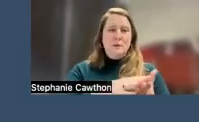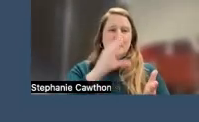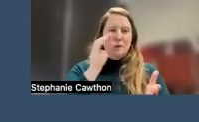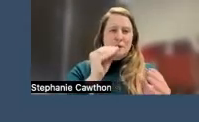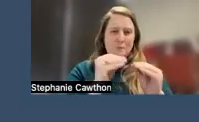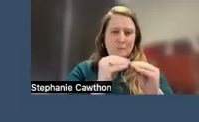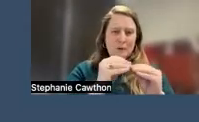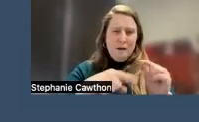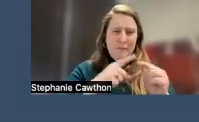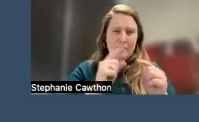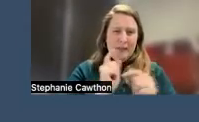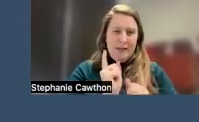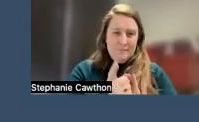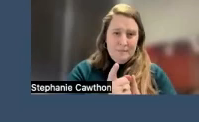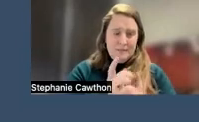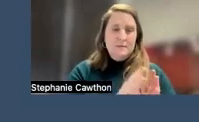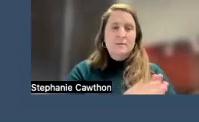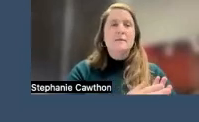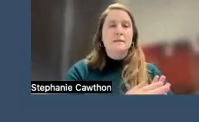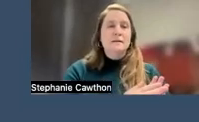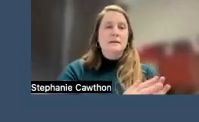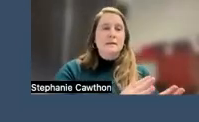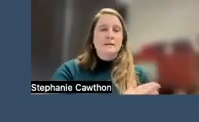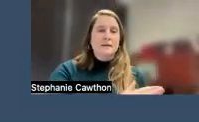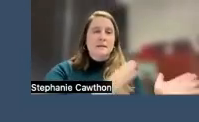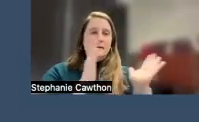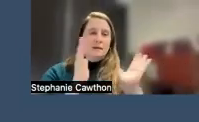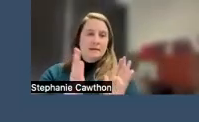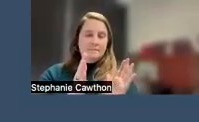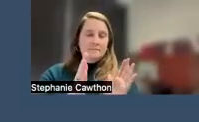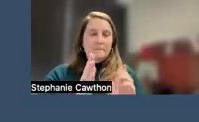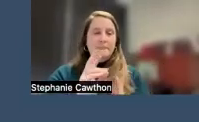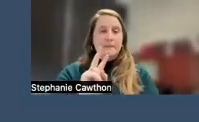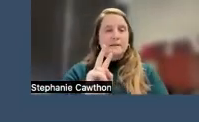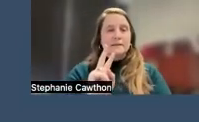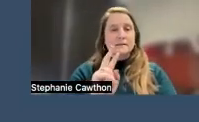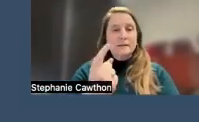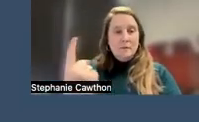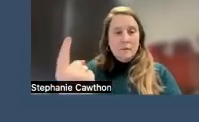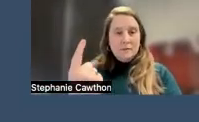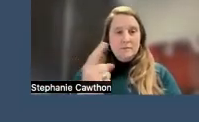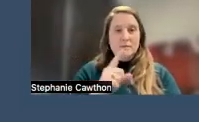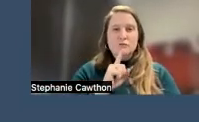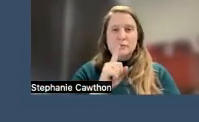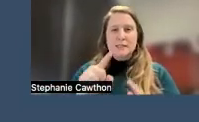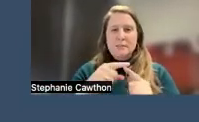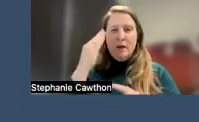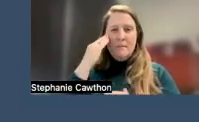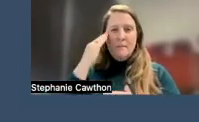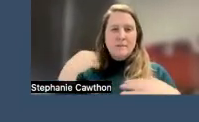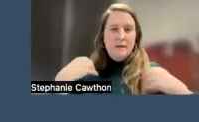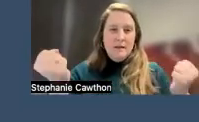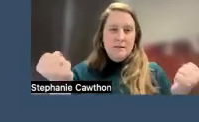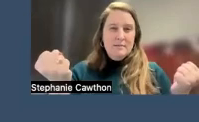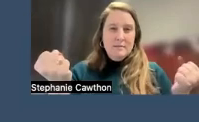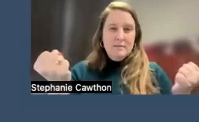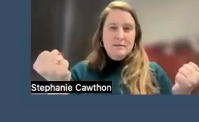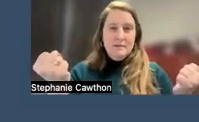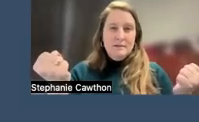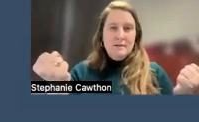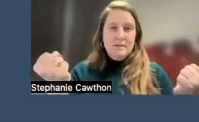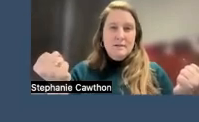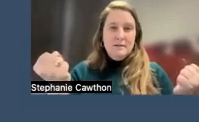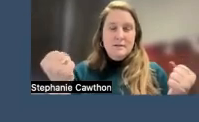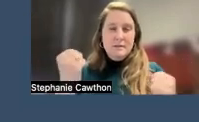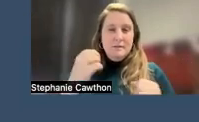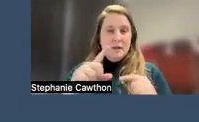accessibility. We learned more about, and we'll learn more about that here in a minute. The second one was really about